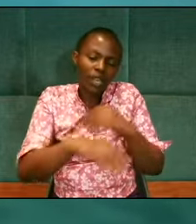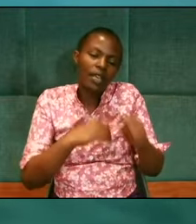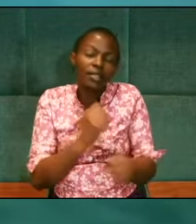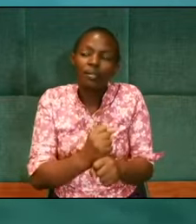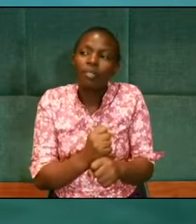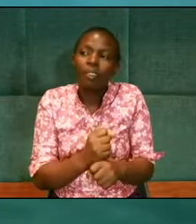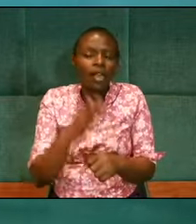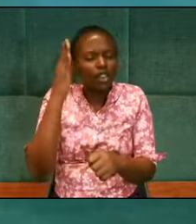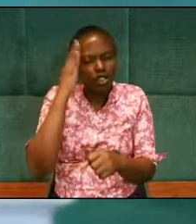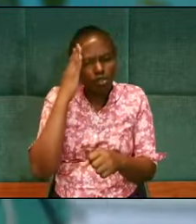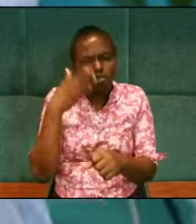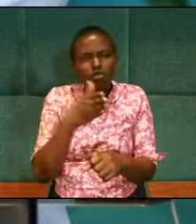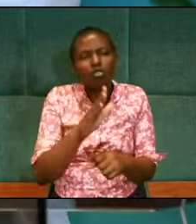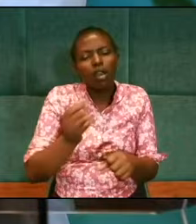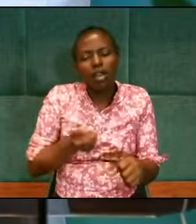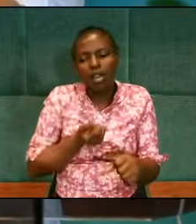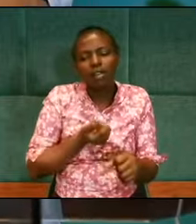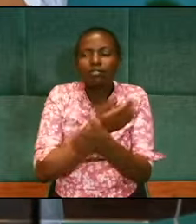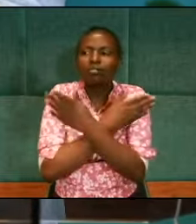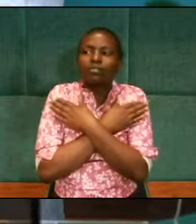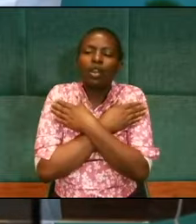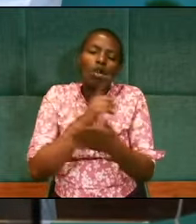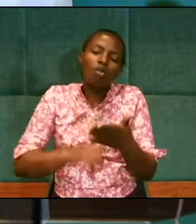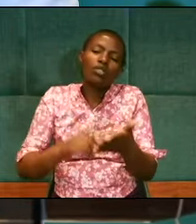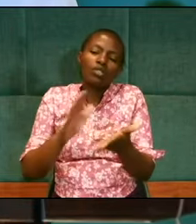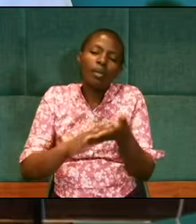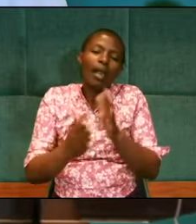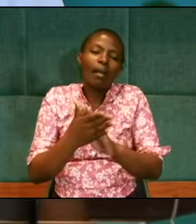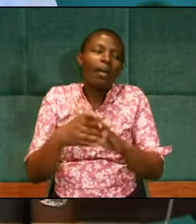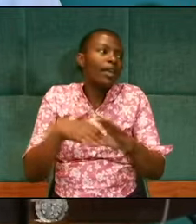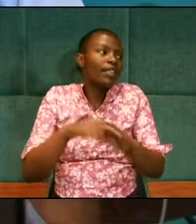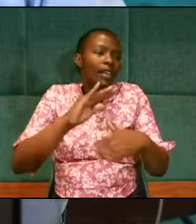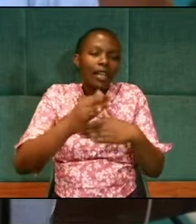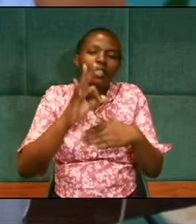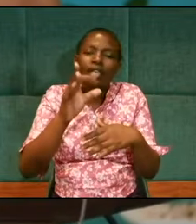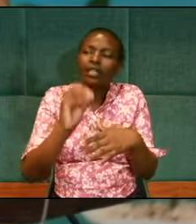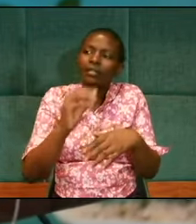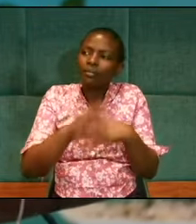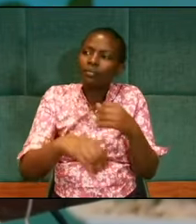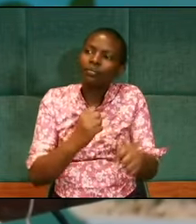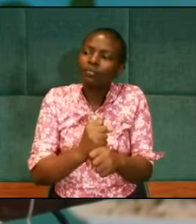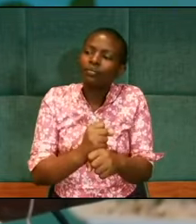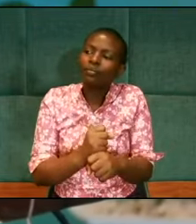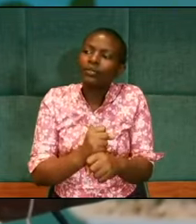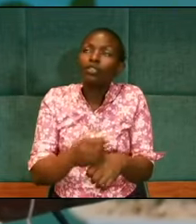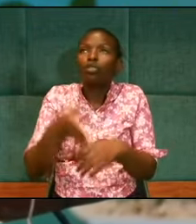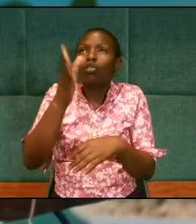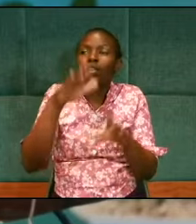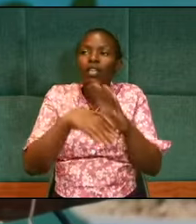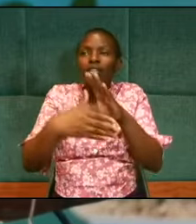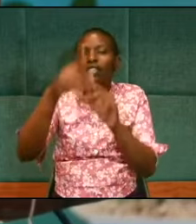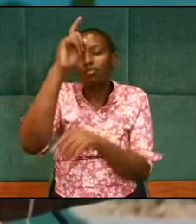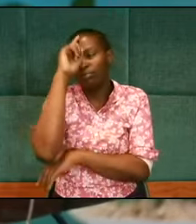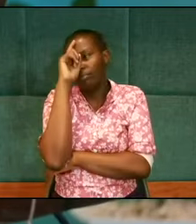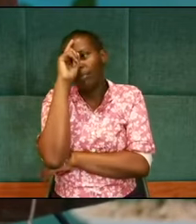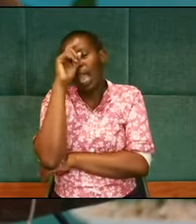girlfriend, what she will become in the next 15 years. So God in his wisdom can